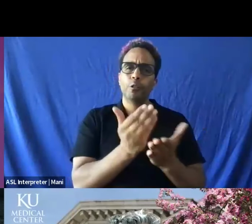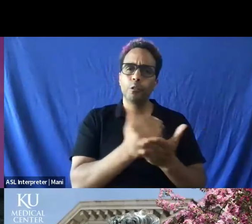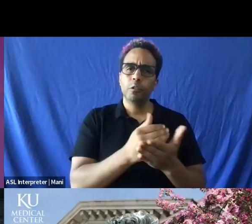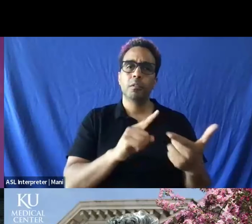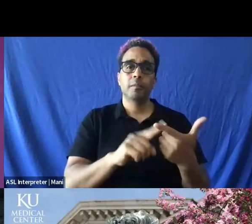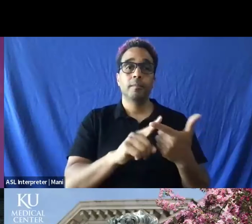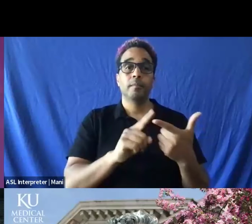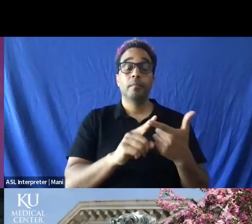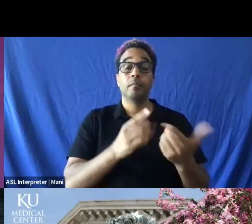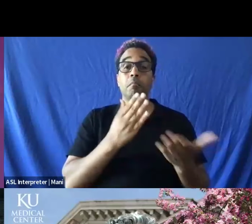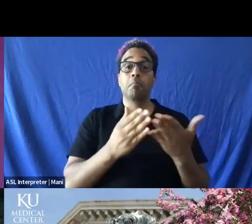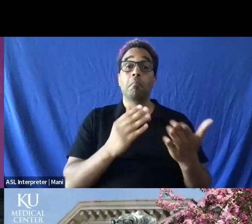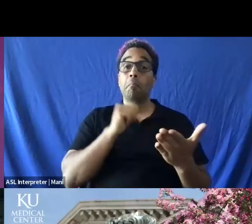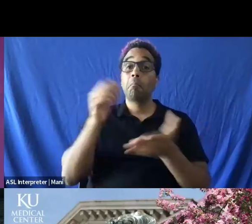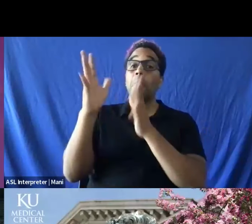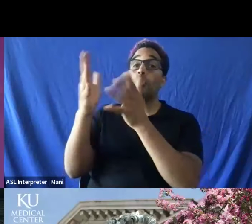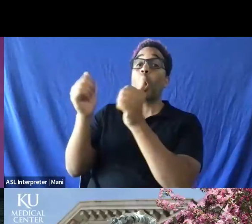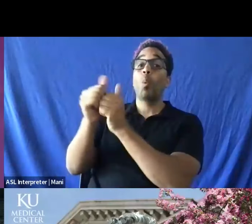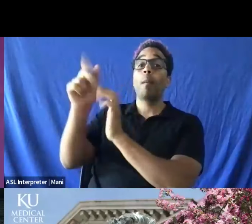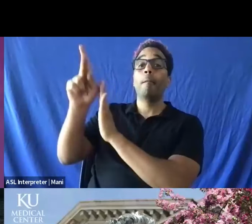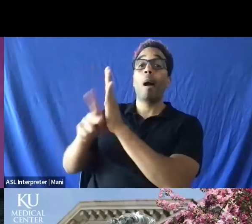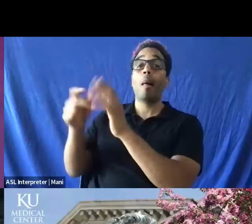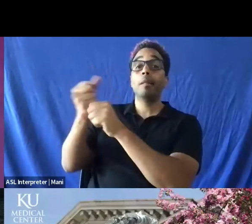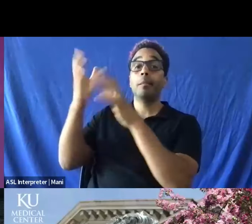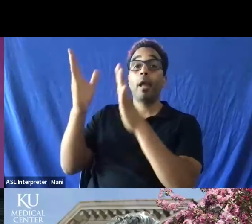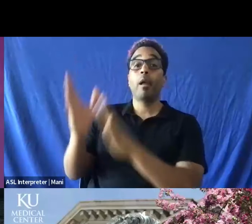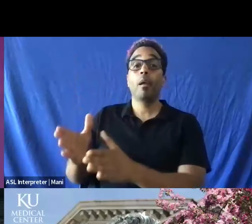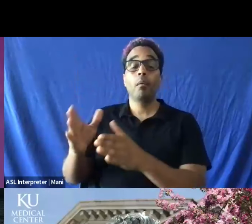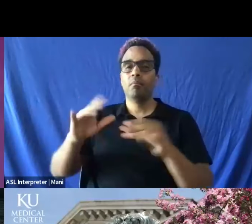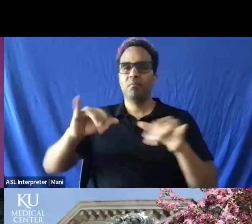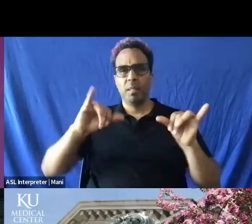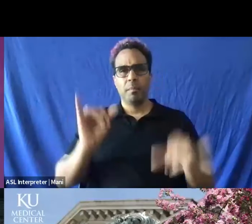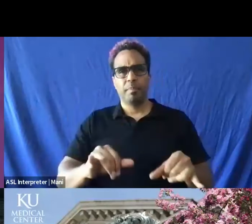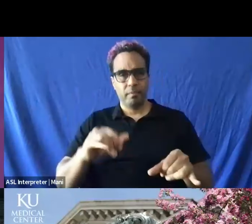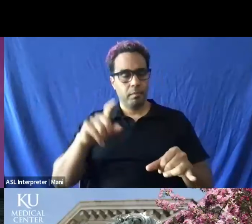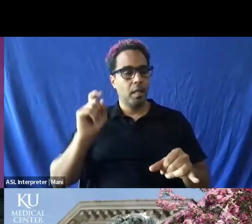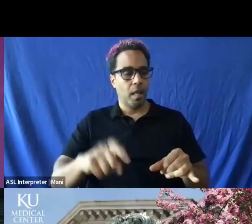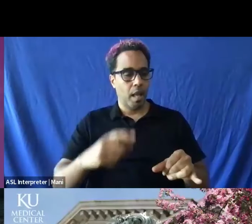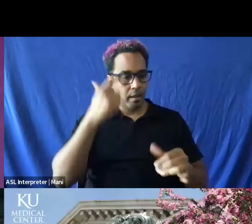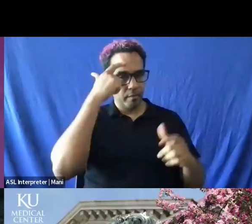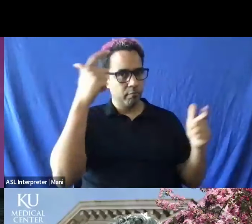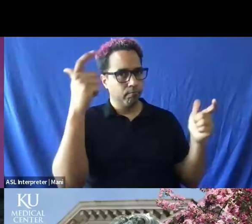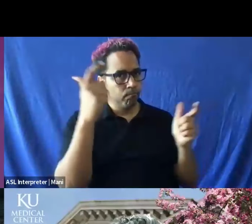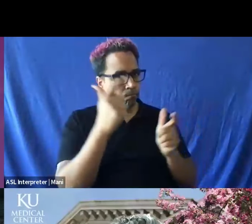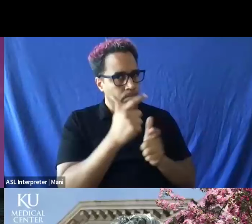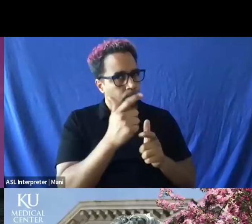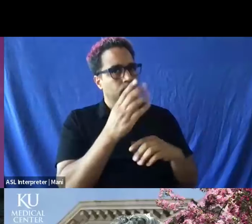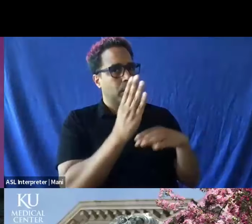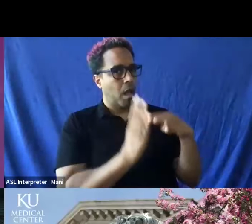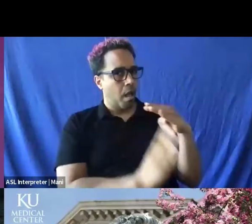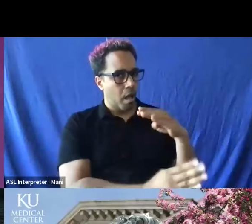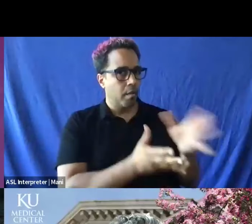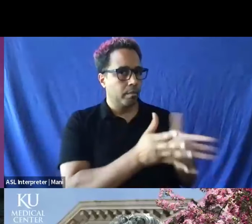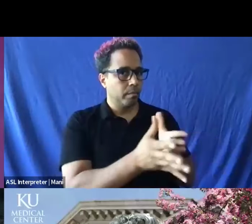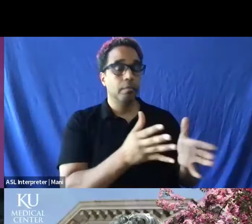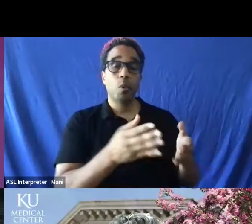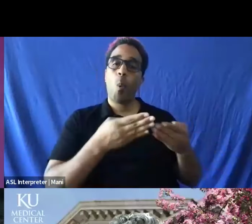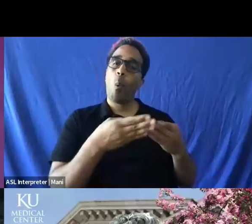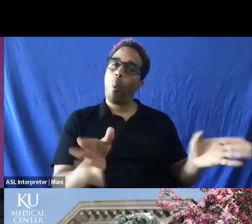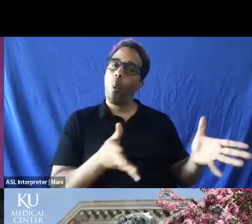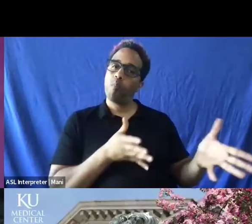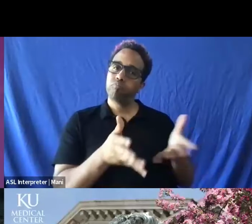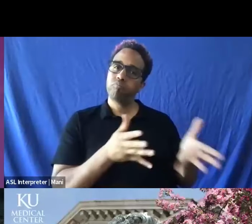of policymakers the way we think we might, to create that open space to learn about what our drivers are